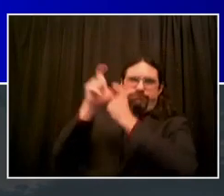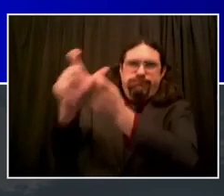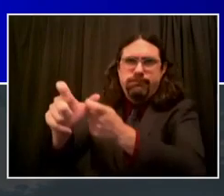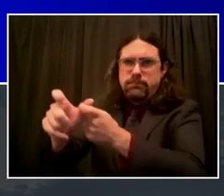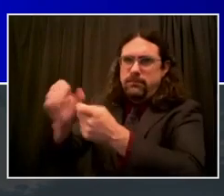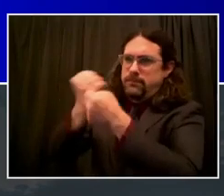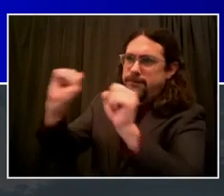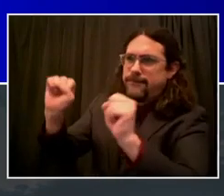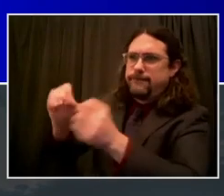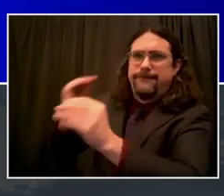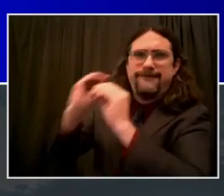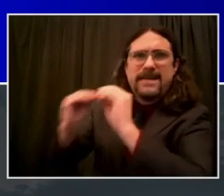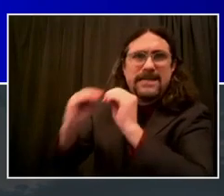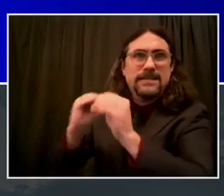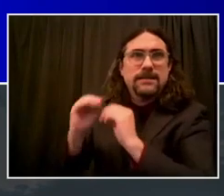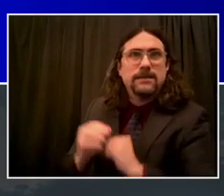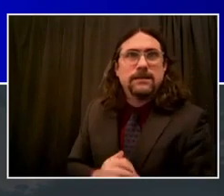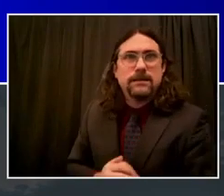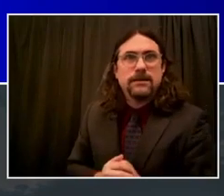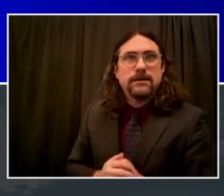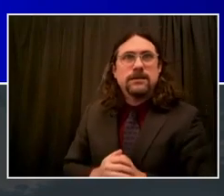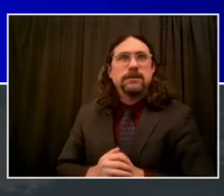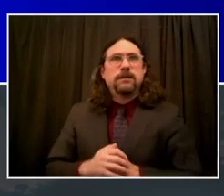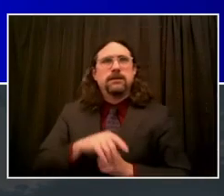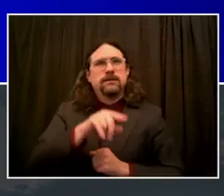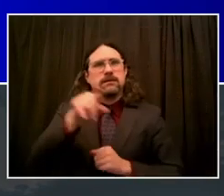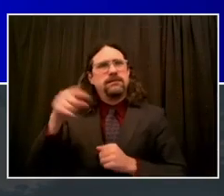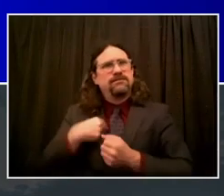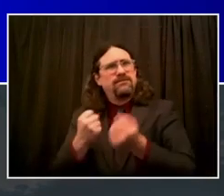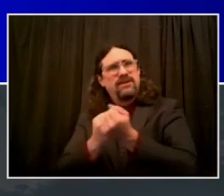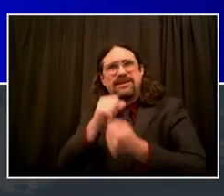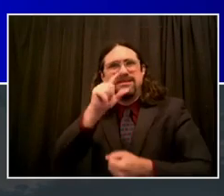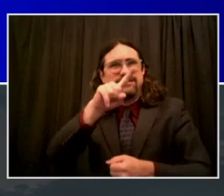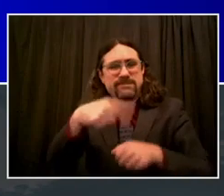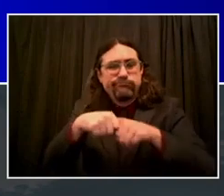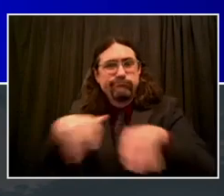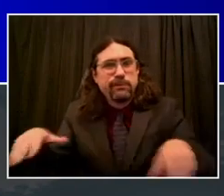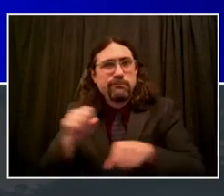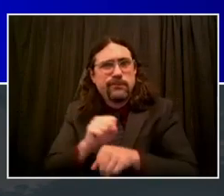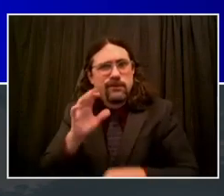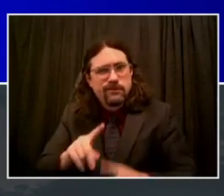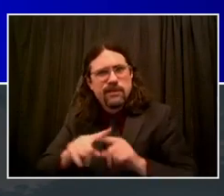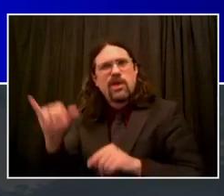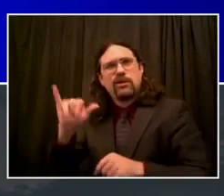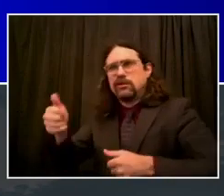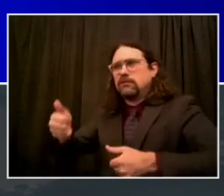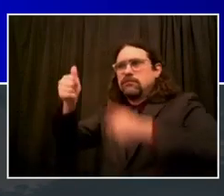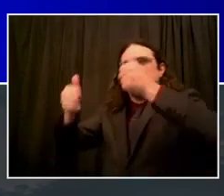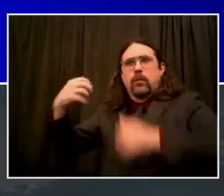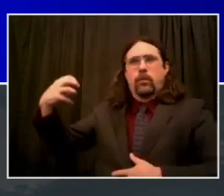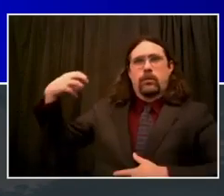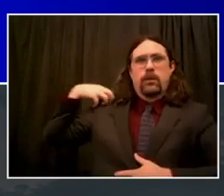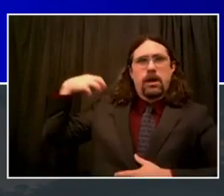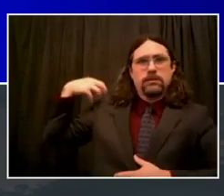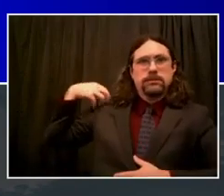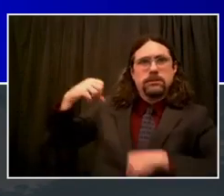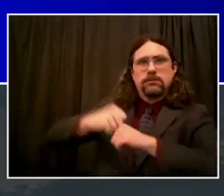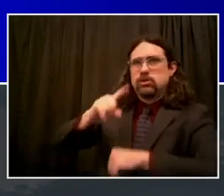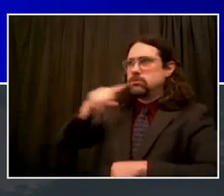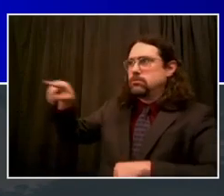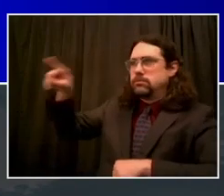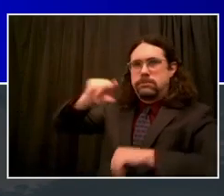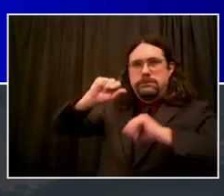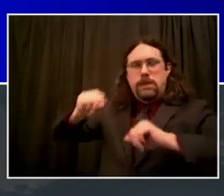this restart. Now, we're going to make sure that it's not just a matter of that outreach